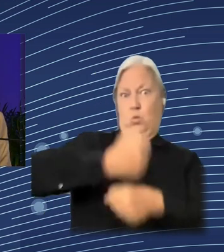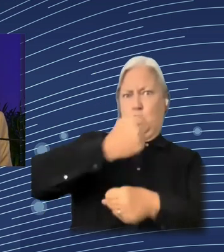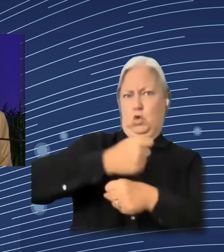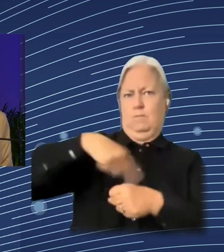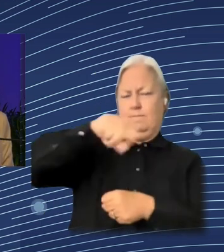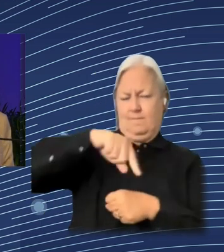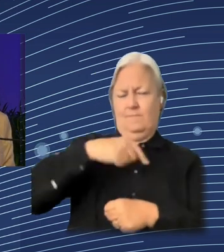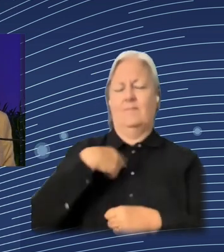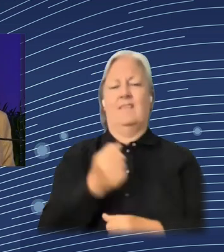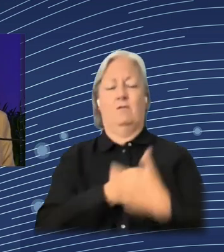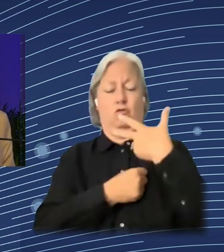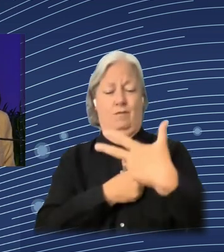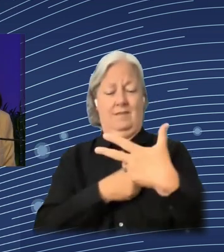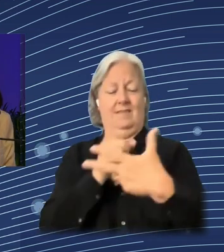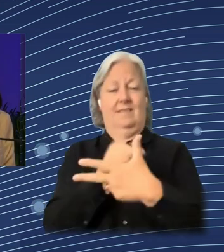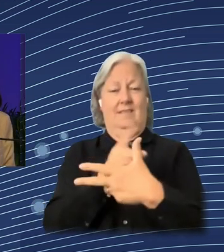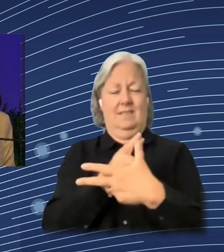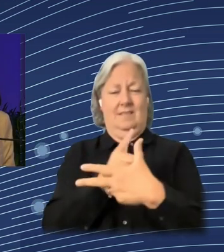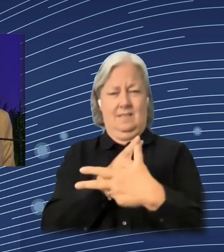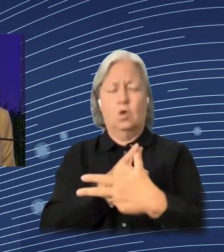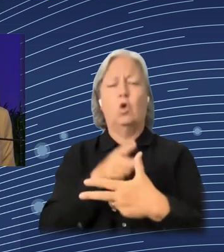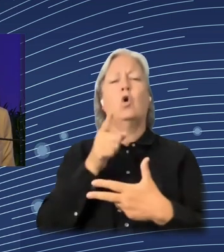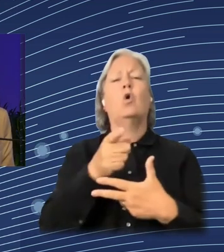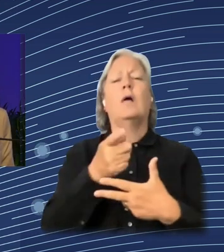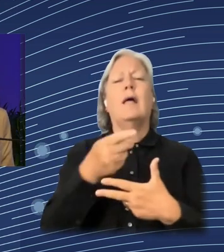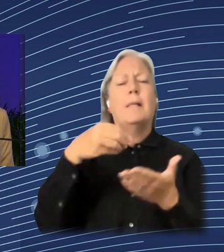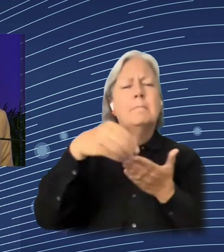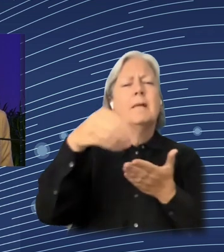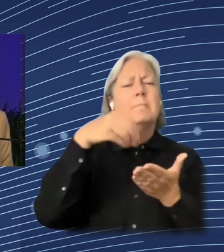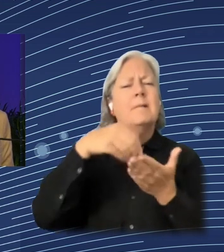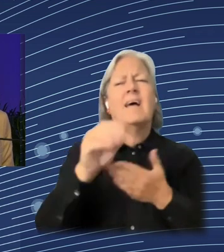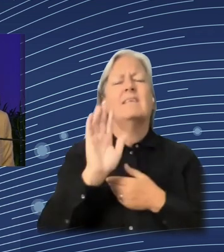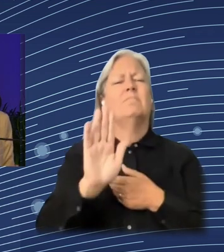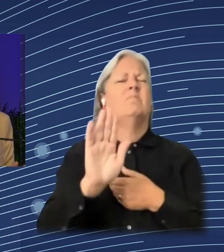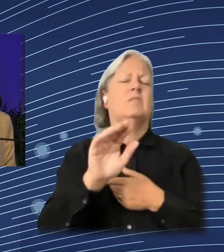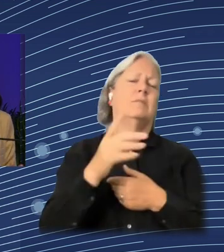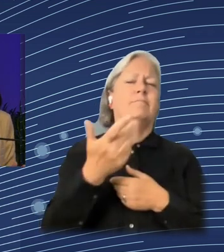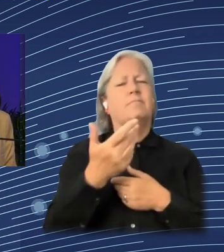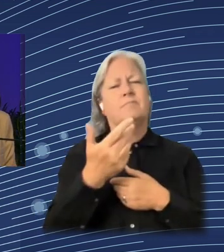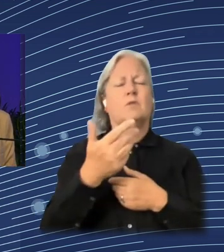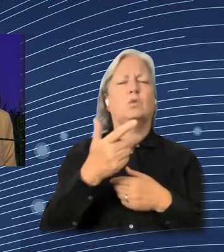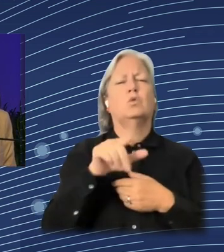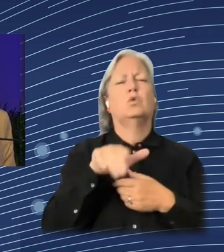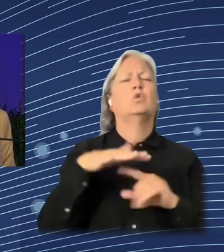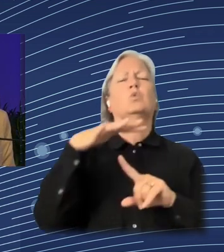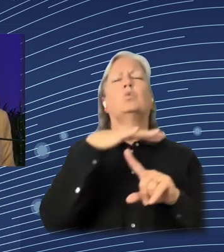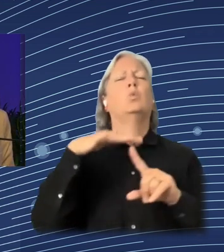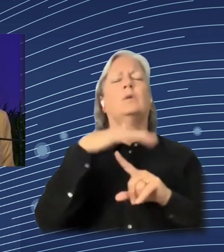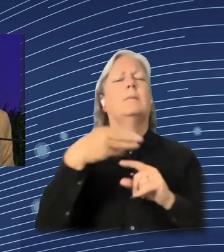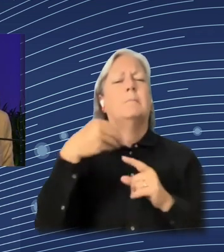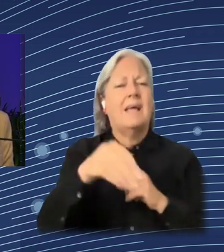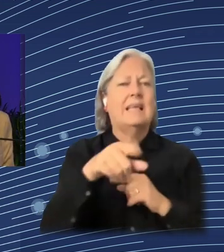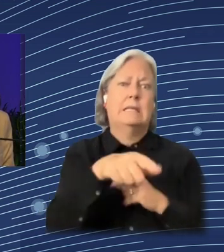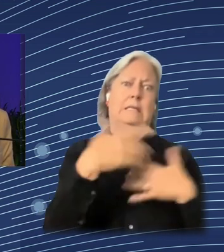first one is increasing the payment of social contributions, which is, of course, essential for the functioning of the social